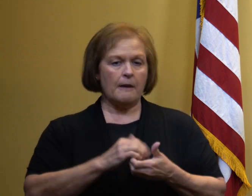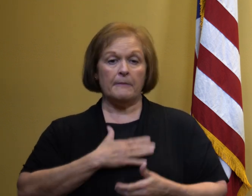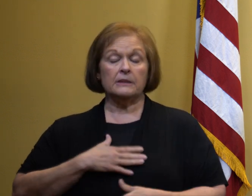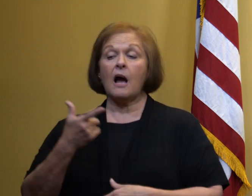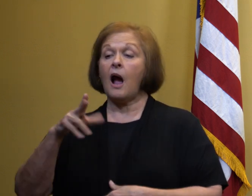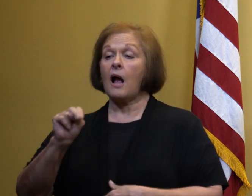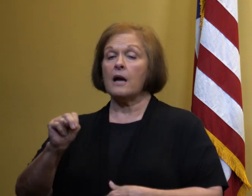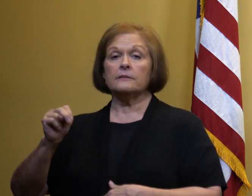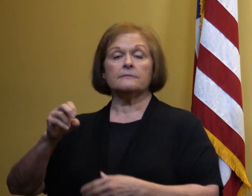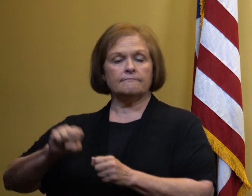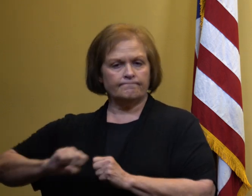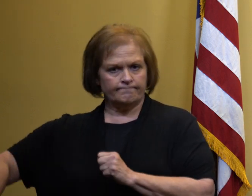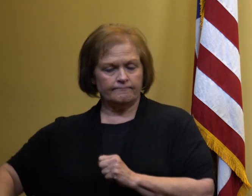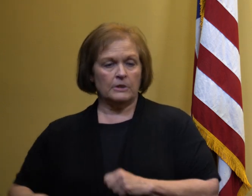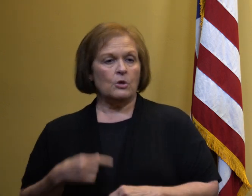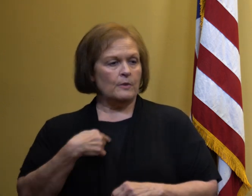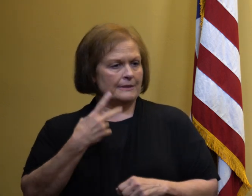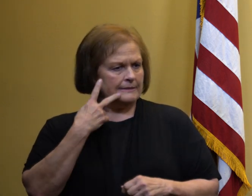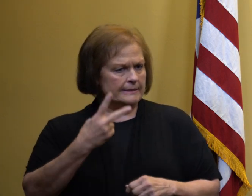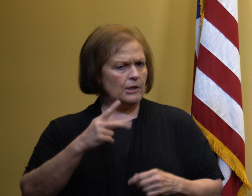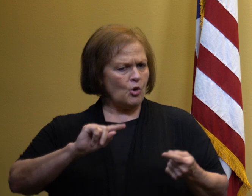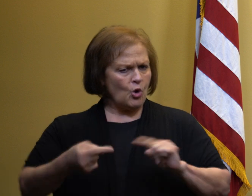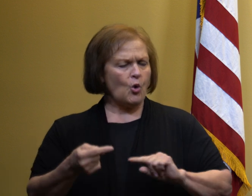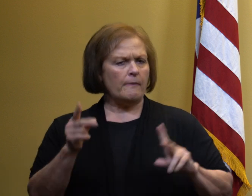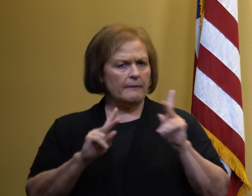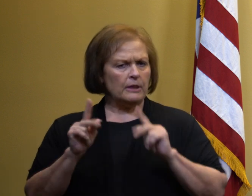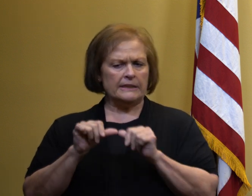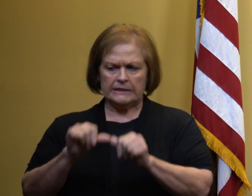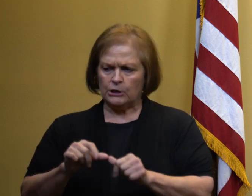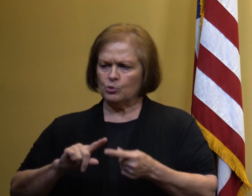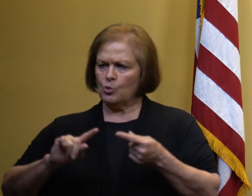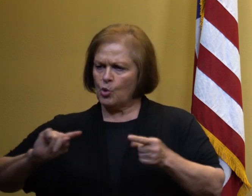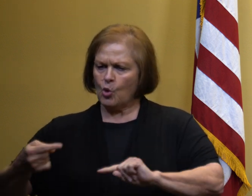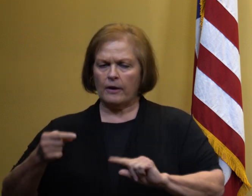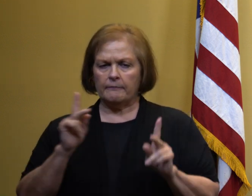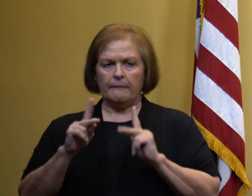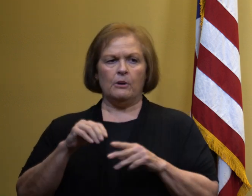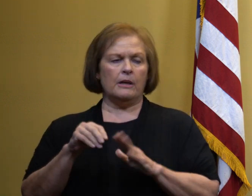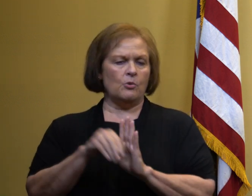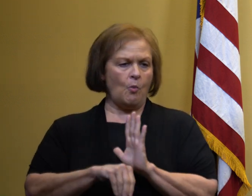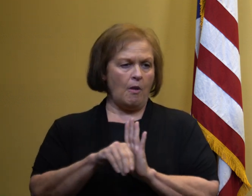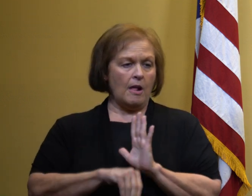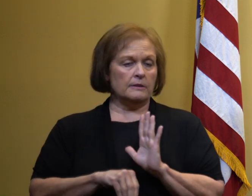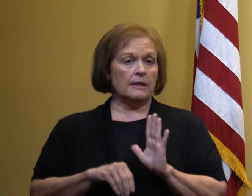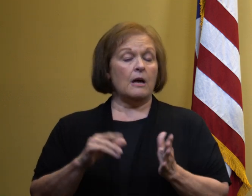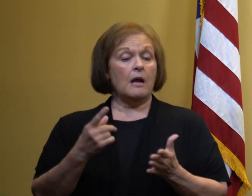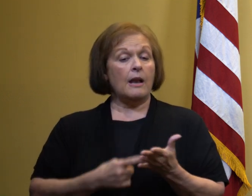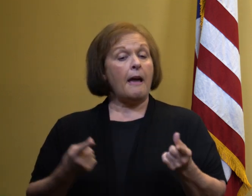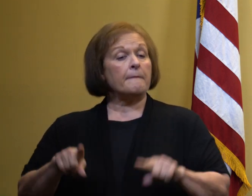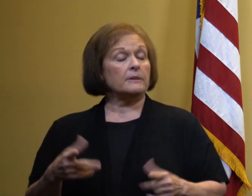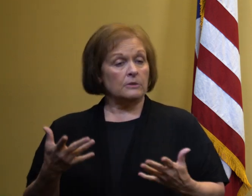down. What we see that hurt people continue to hurt people in the city of New Orleans, and as a result of